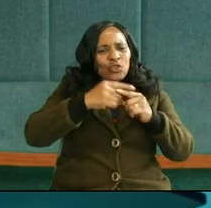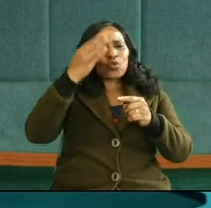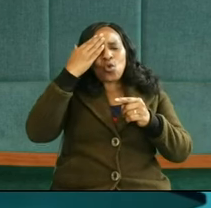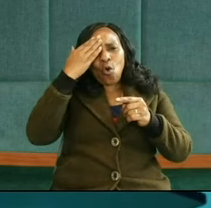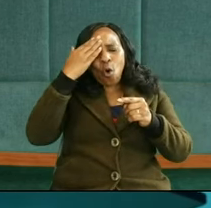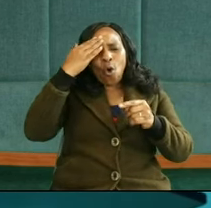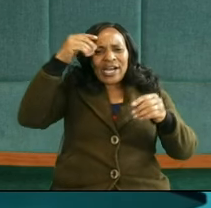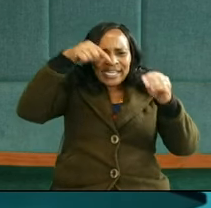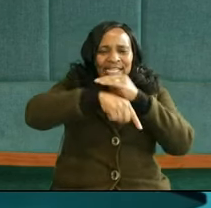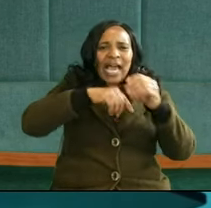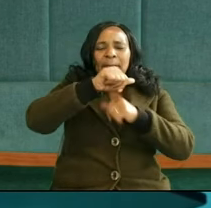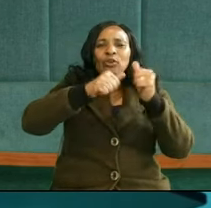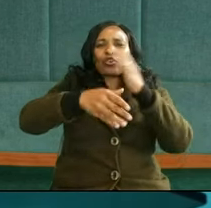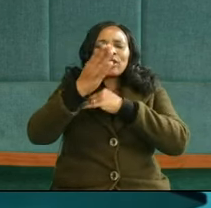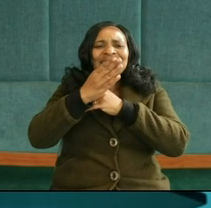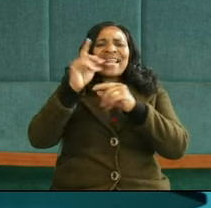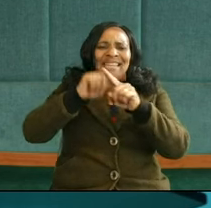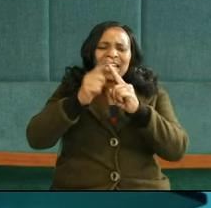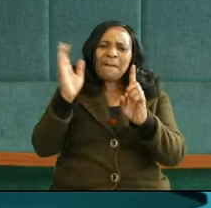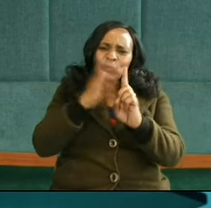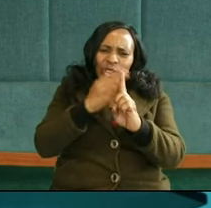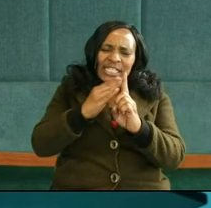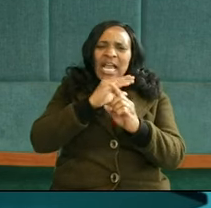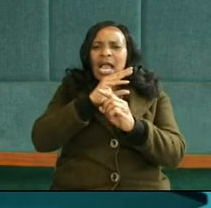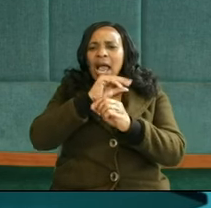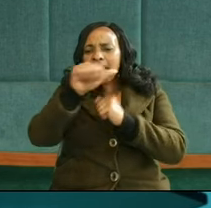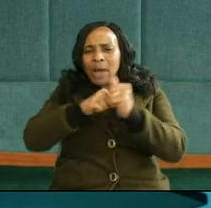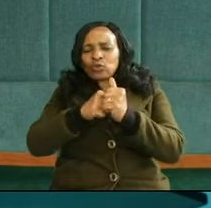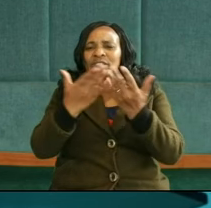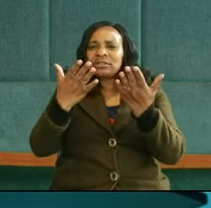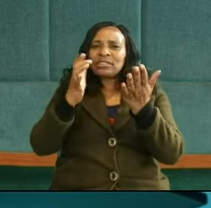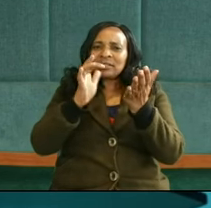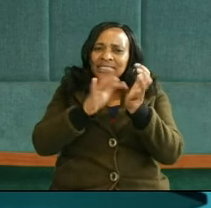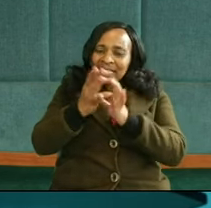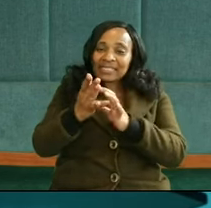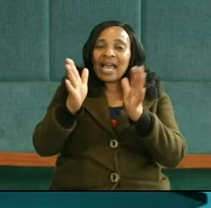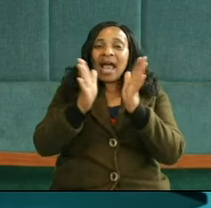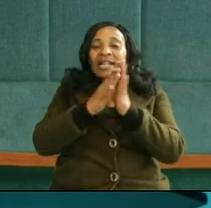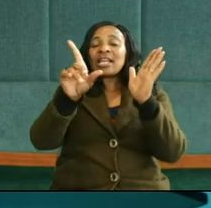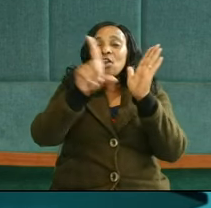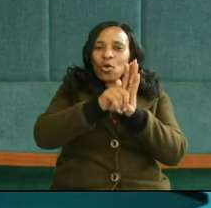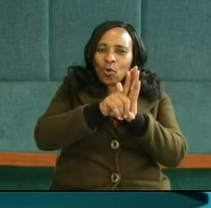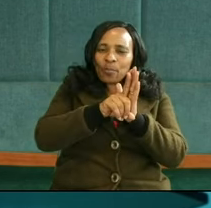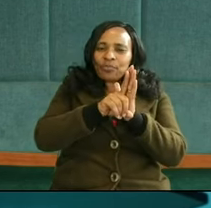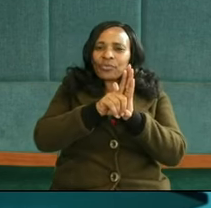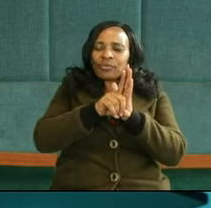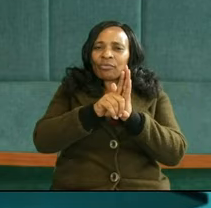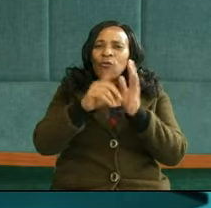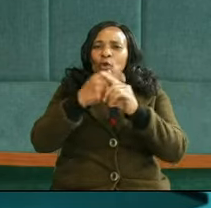kingdom of God, persuading them and concerning Jesus from both the law of Moses and the prophets, and from morning till